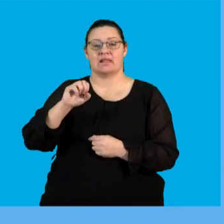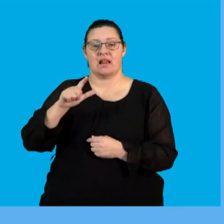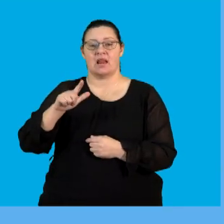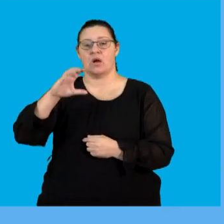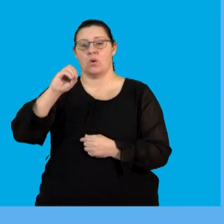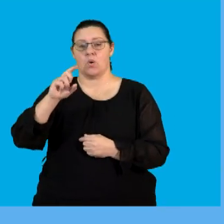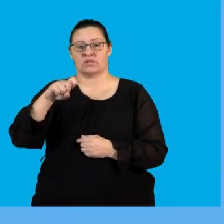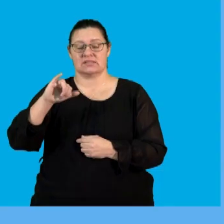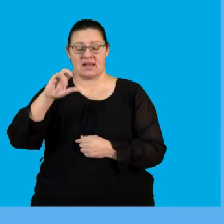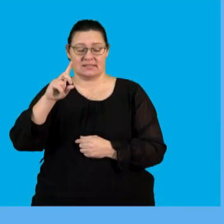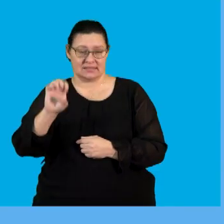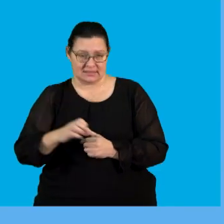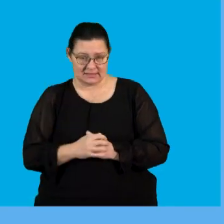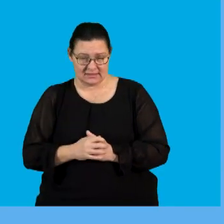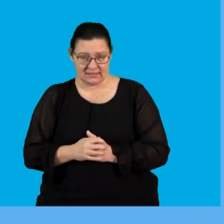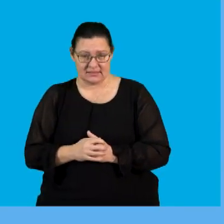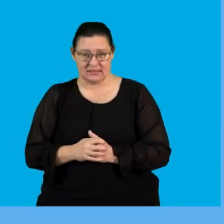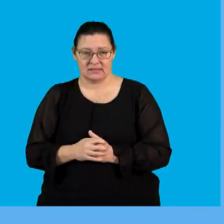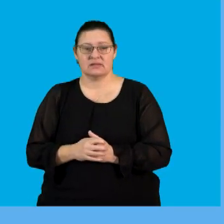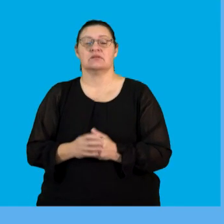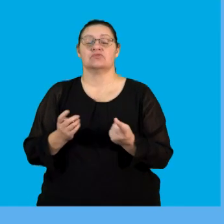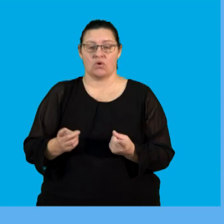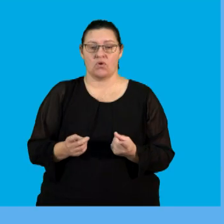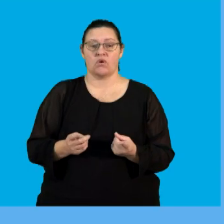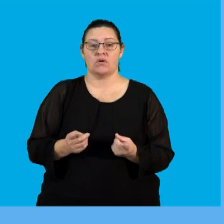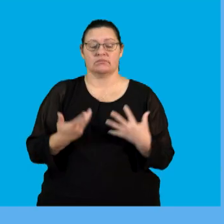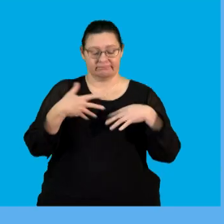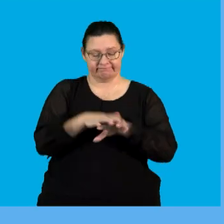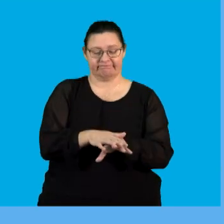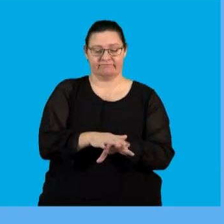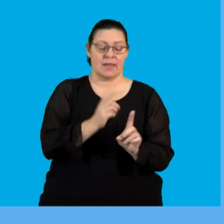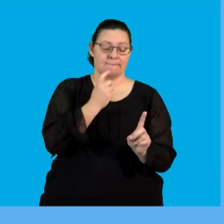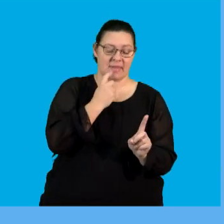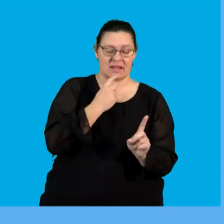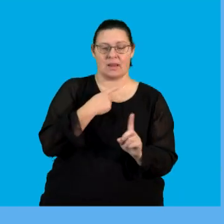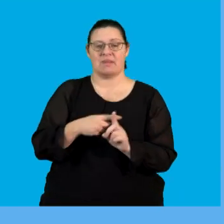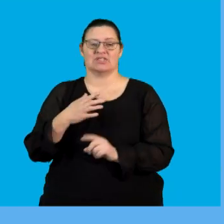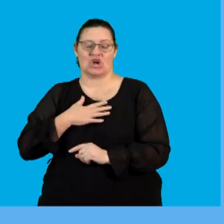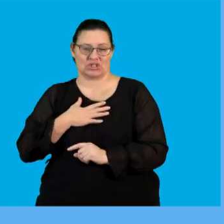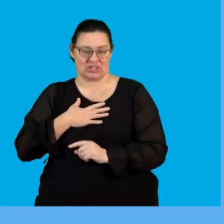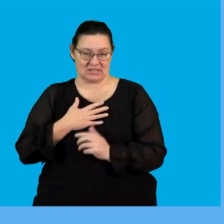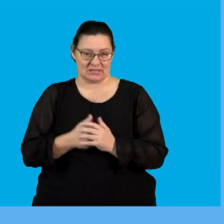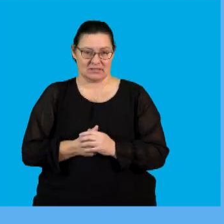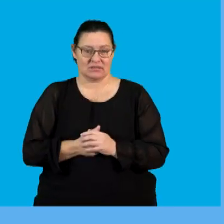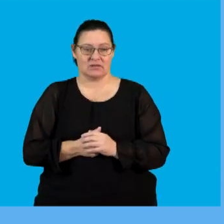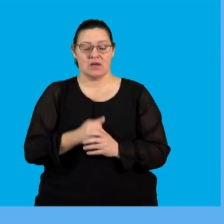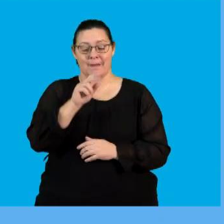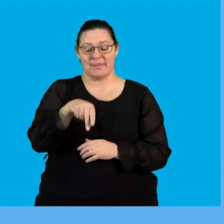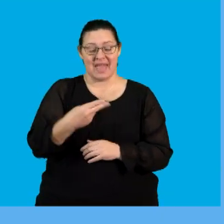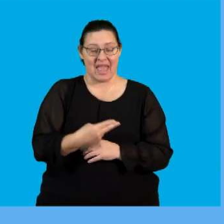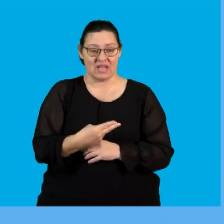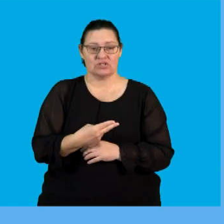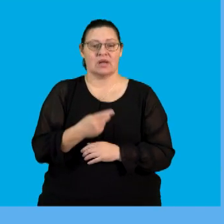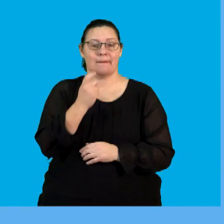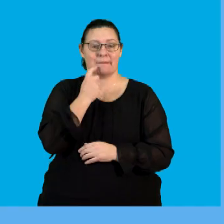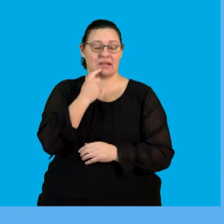oxide as the product. So metal oxide is now the combination or the reaction between metal and an oxygen. The